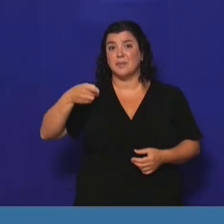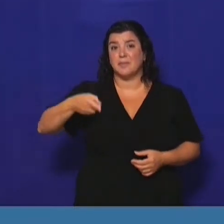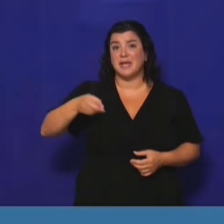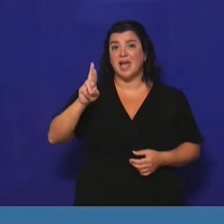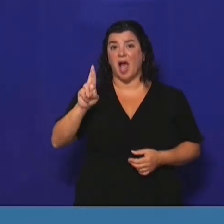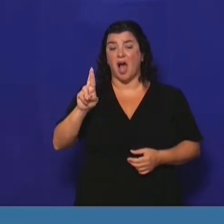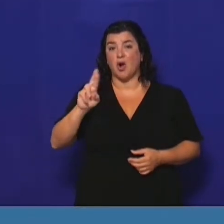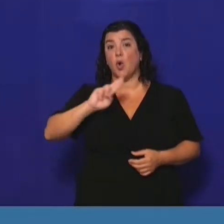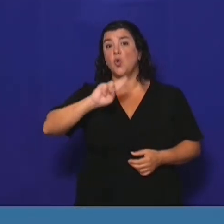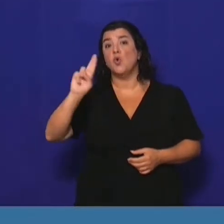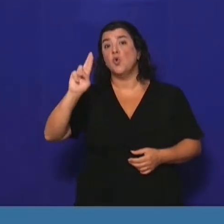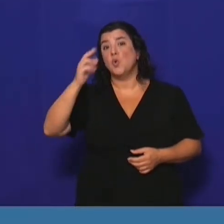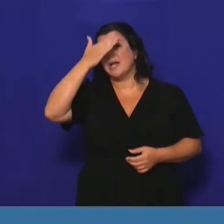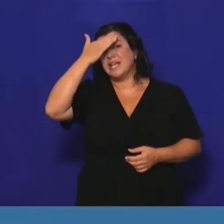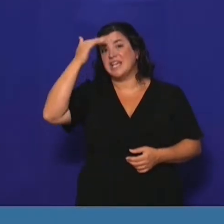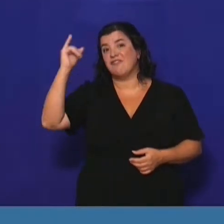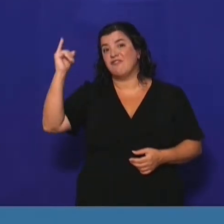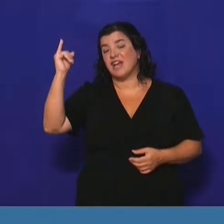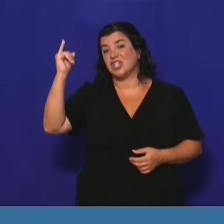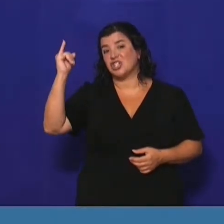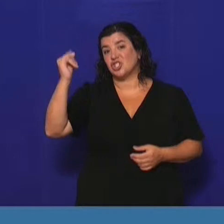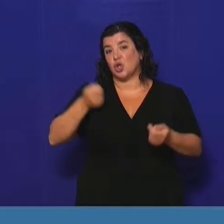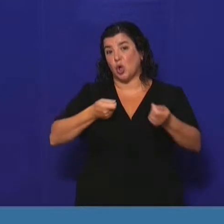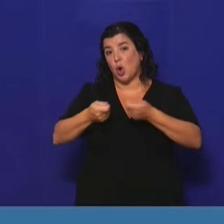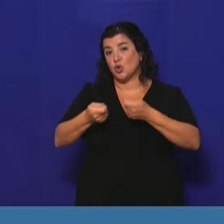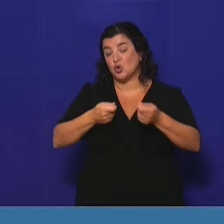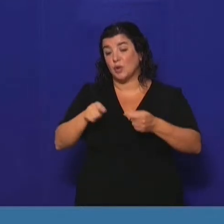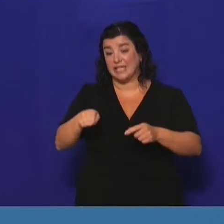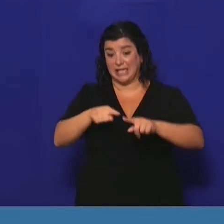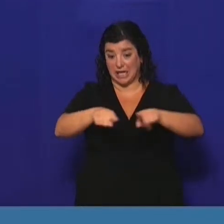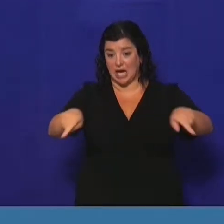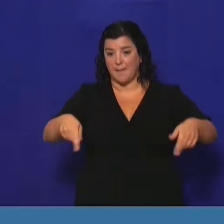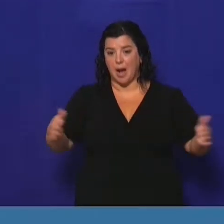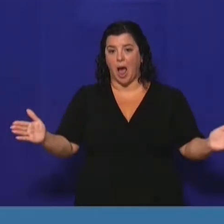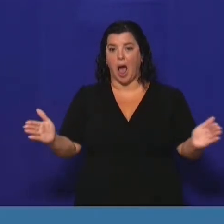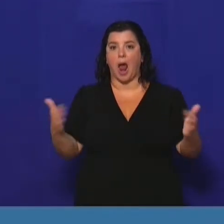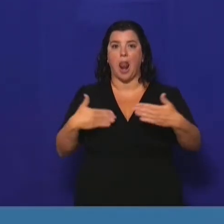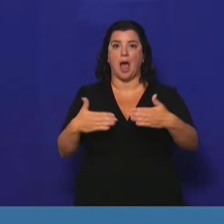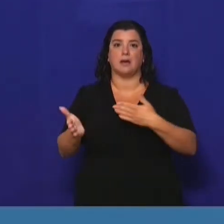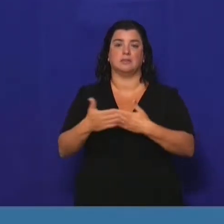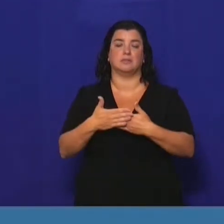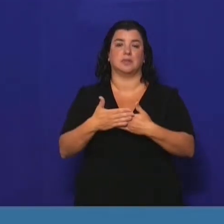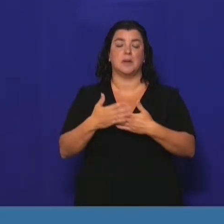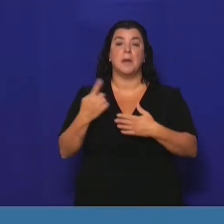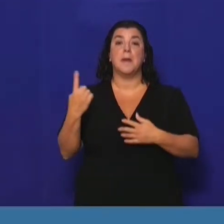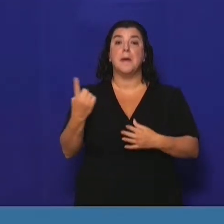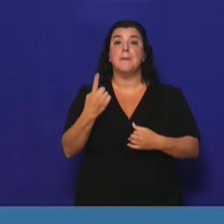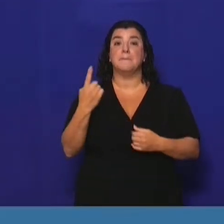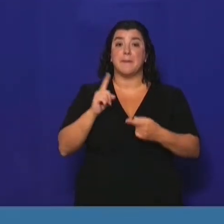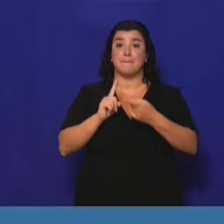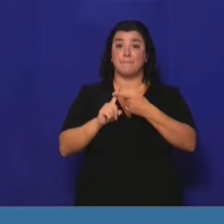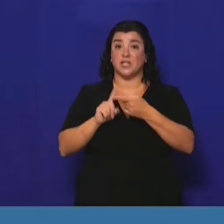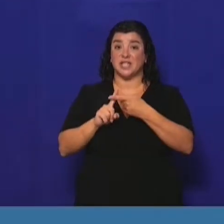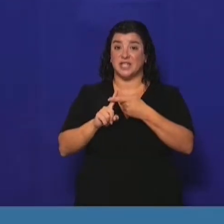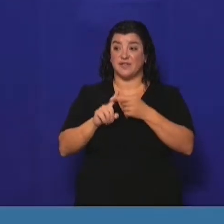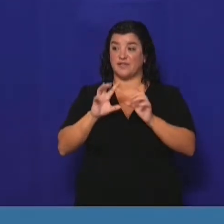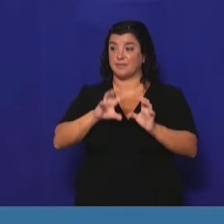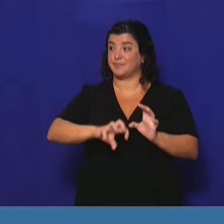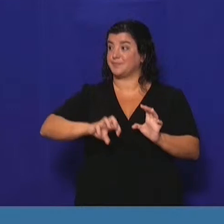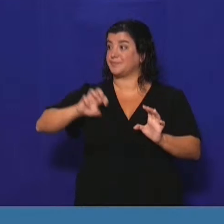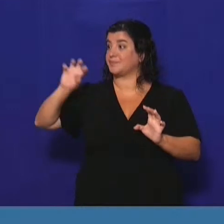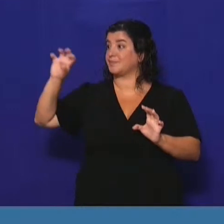Control hemmhekk ukoll fejn din is-sala propju ingħalqet u dawk ir-residenti li kienu pożittivi ġew